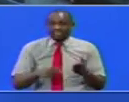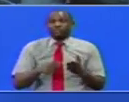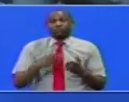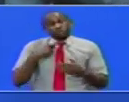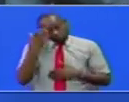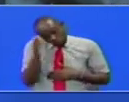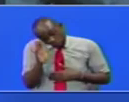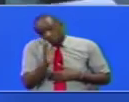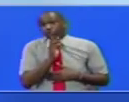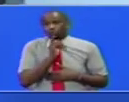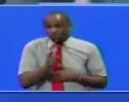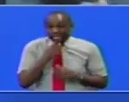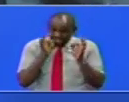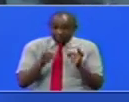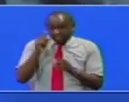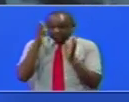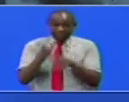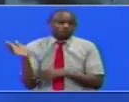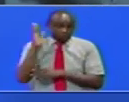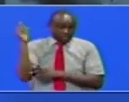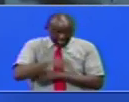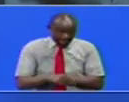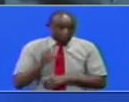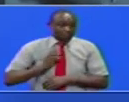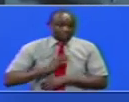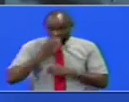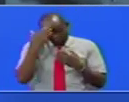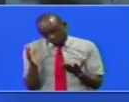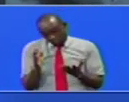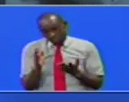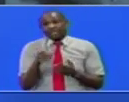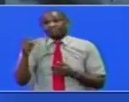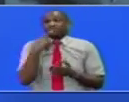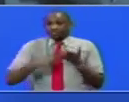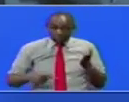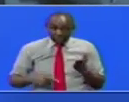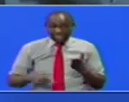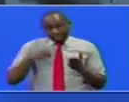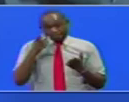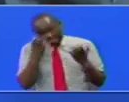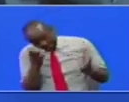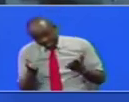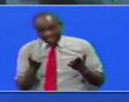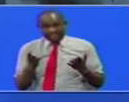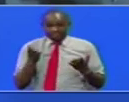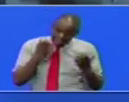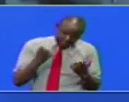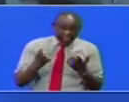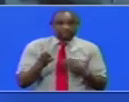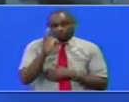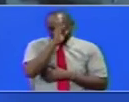whether Mwagambo will come to the committee, because he said he might come, he might appear or